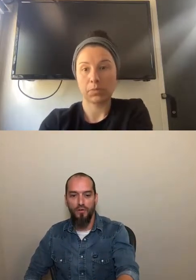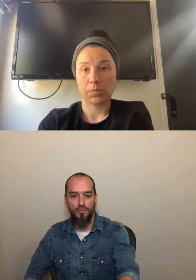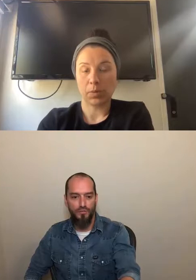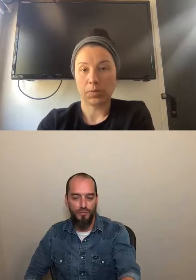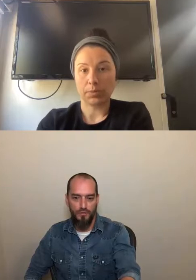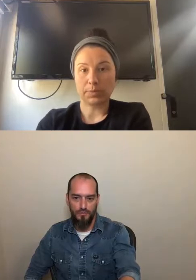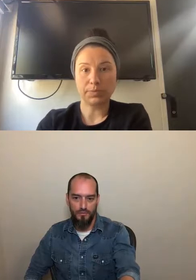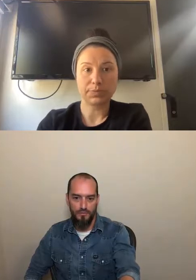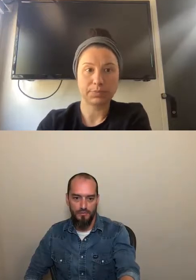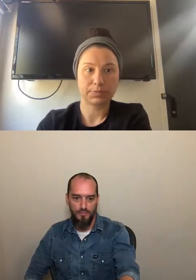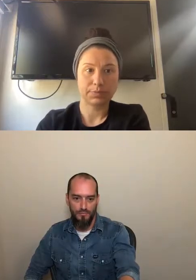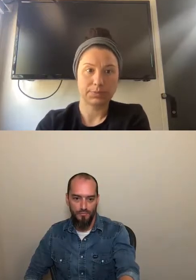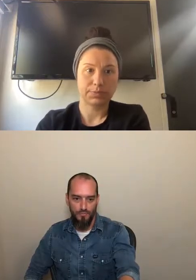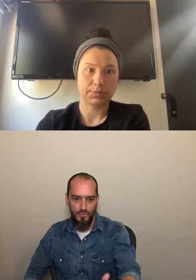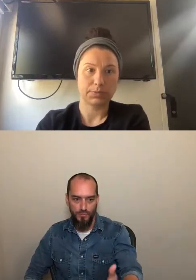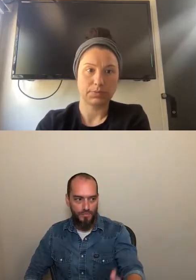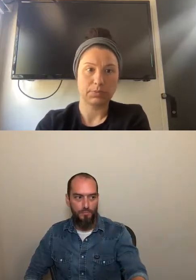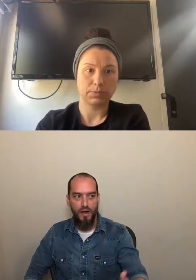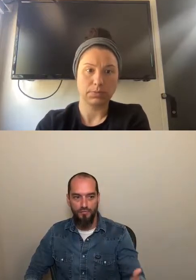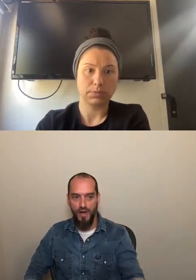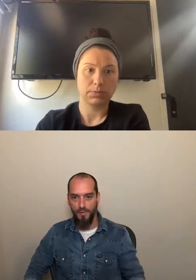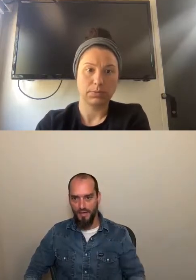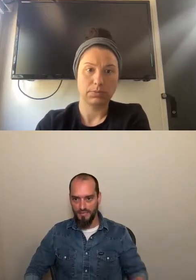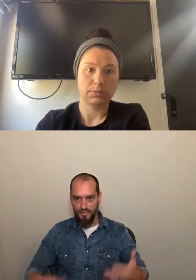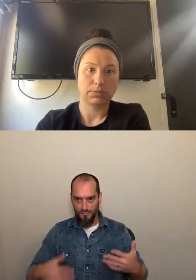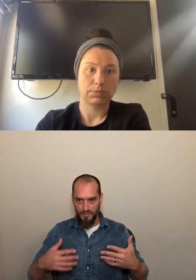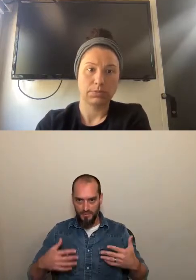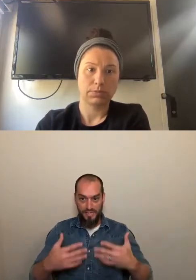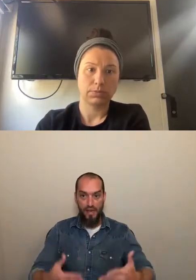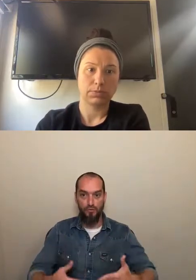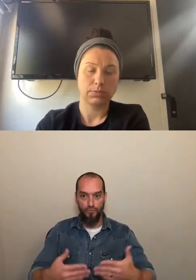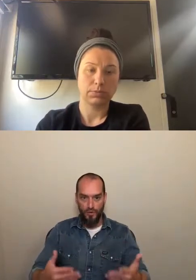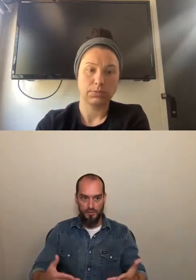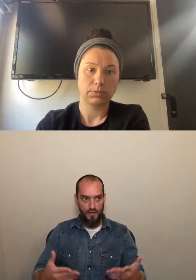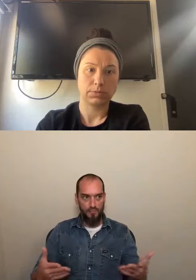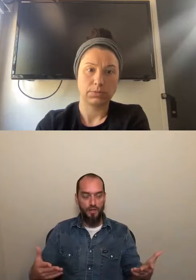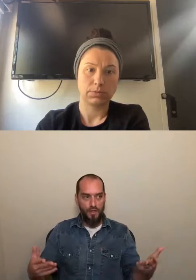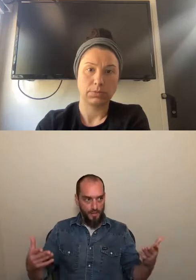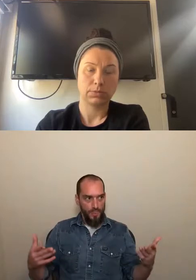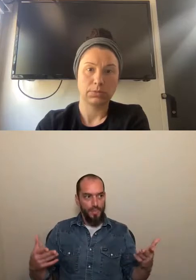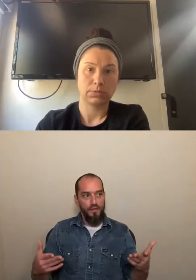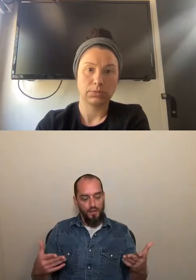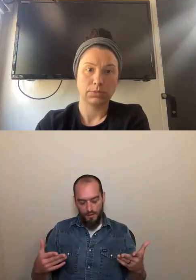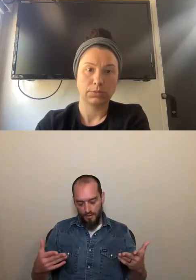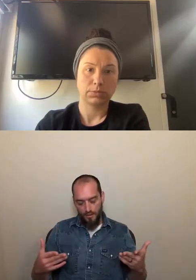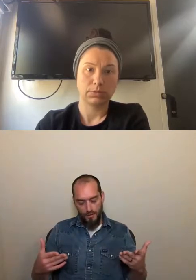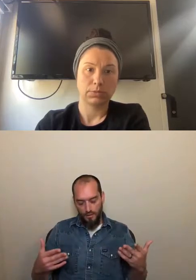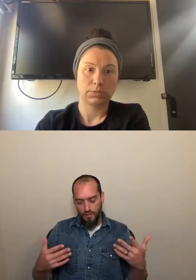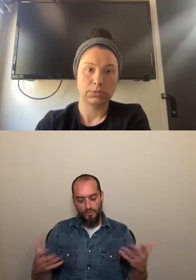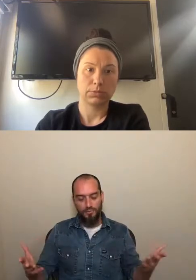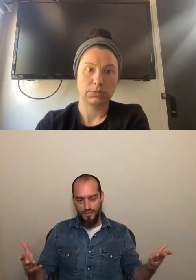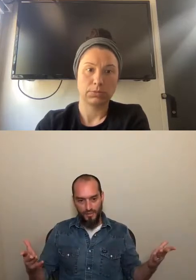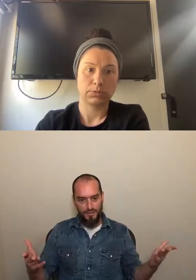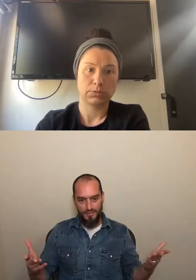That's far from the truth. So I've had to modify my assessments to get out in front of